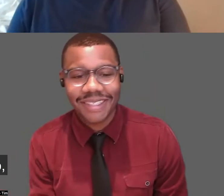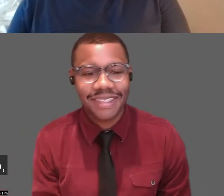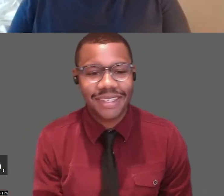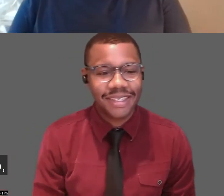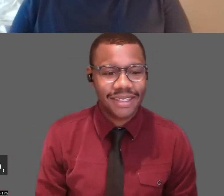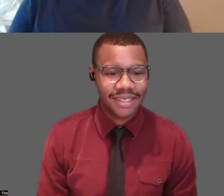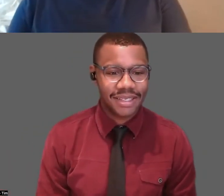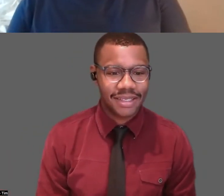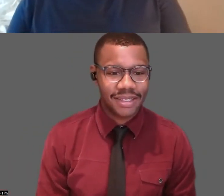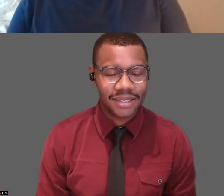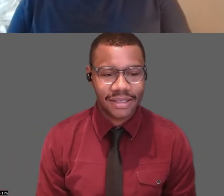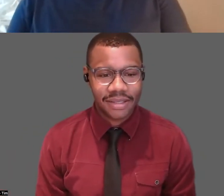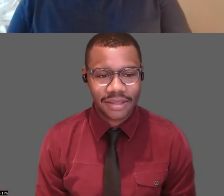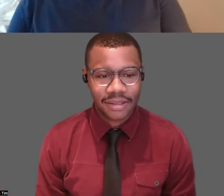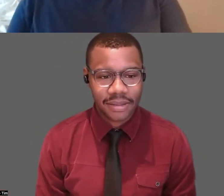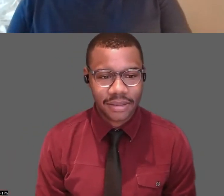And so